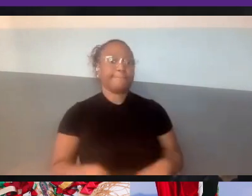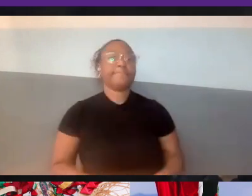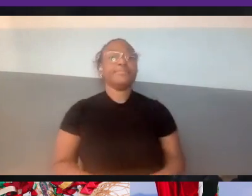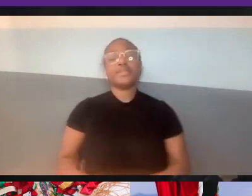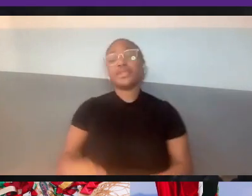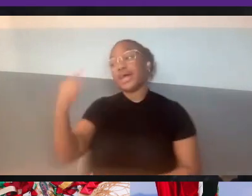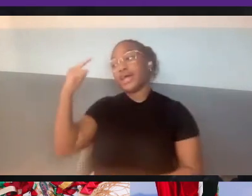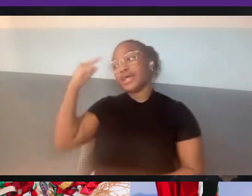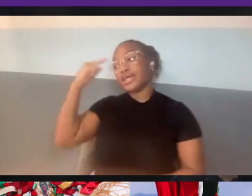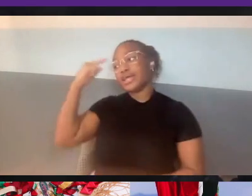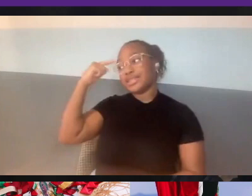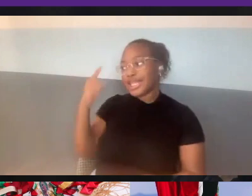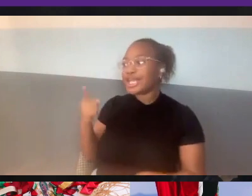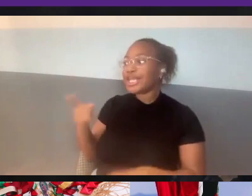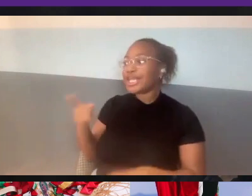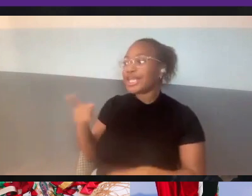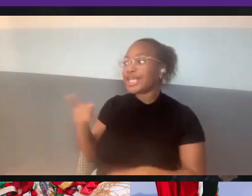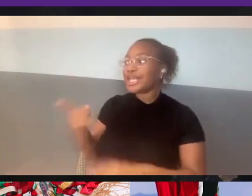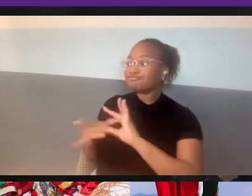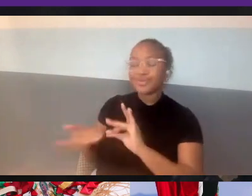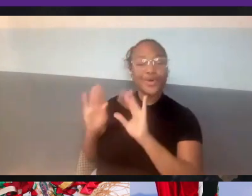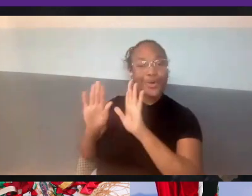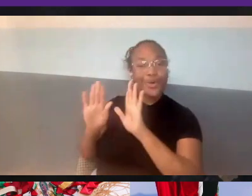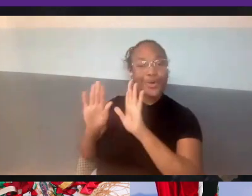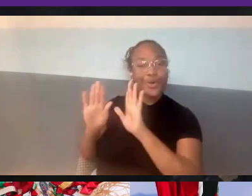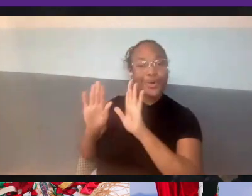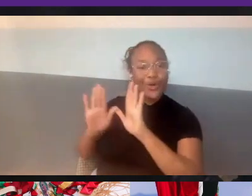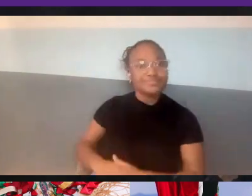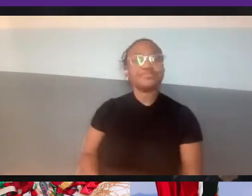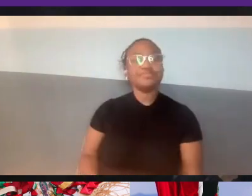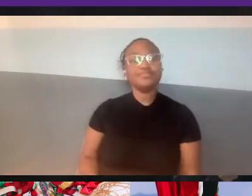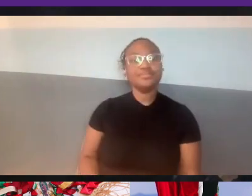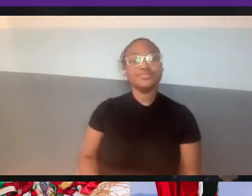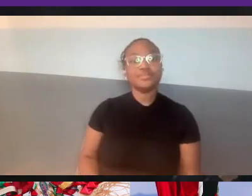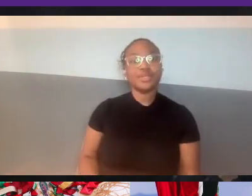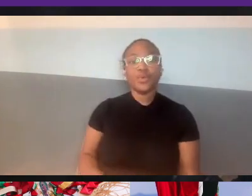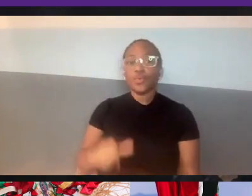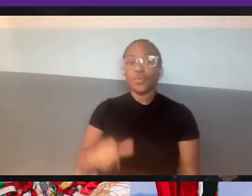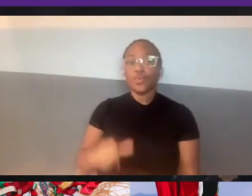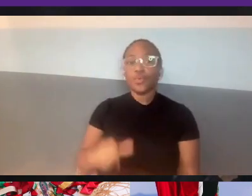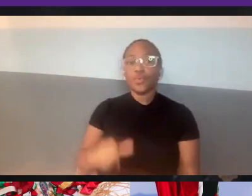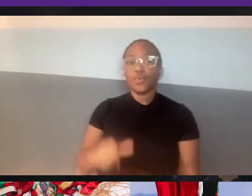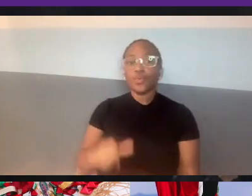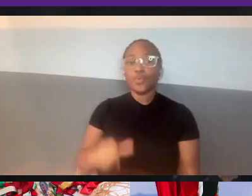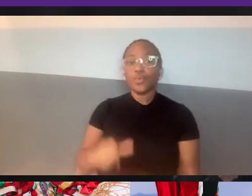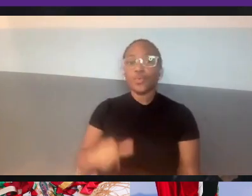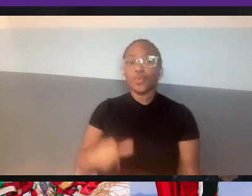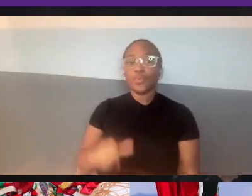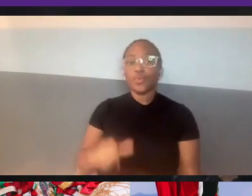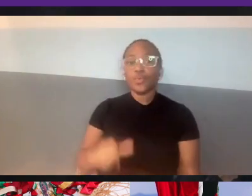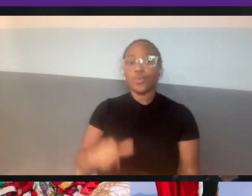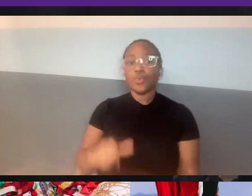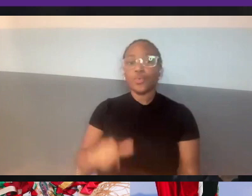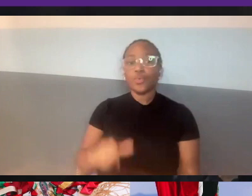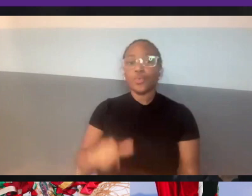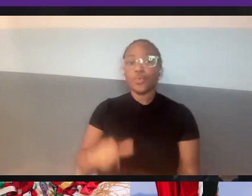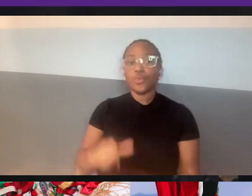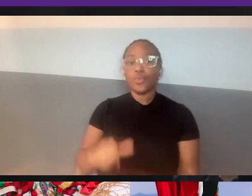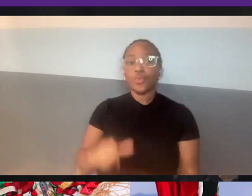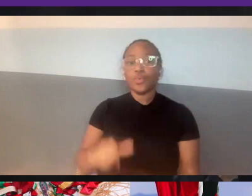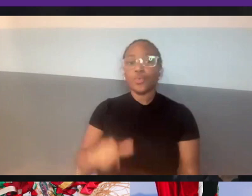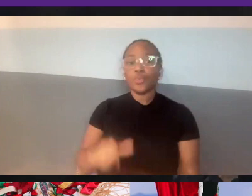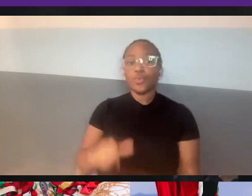eloquently that we're not monolithic, right? And that any kind of work that you do with Indigenous